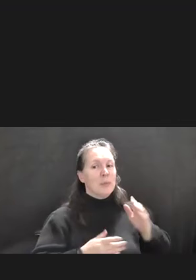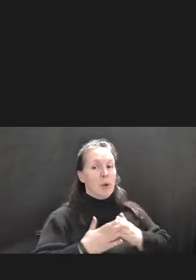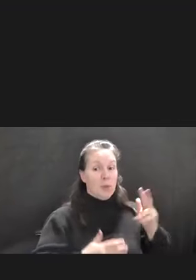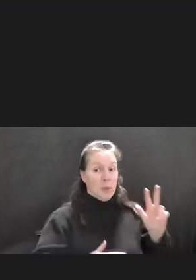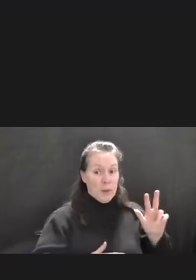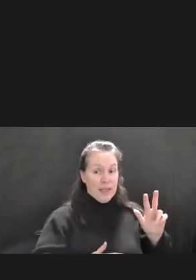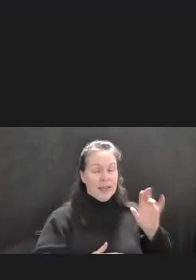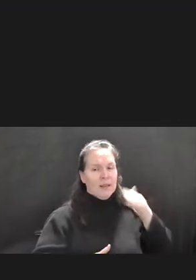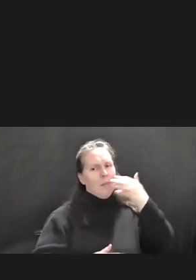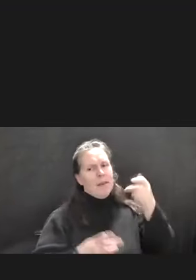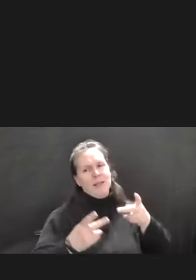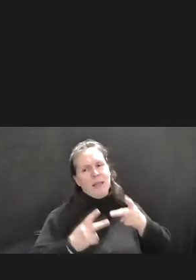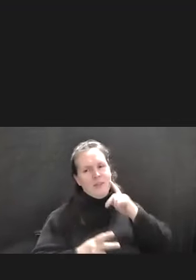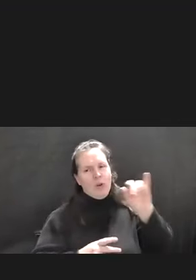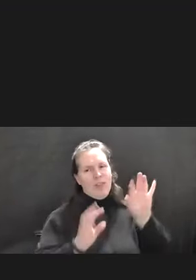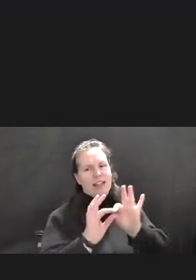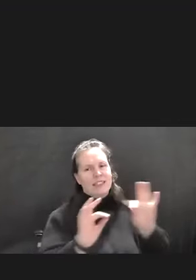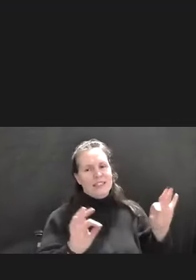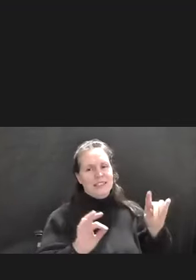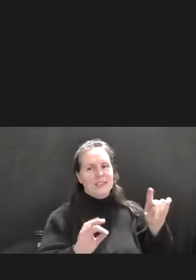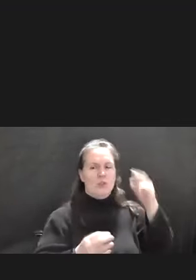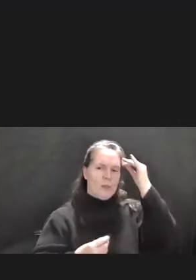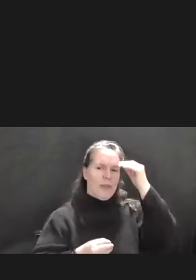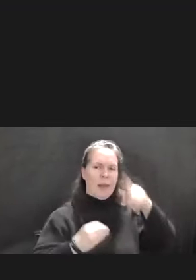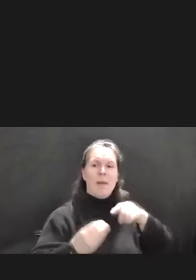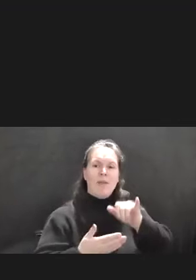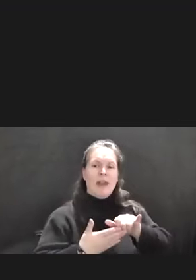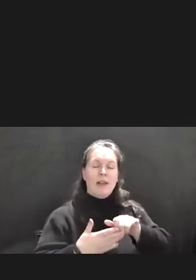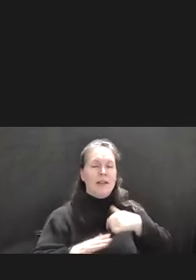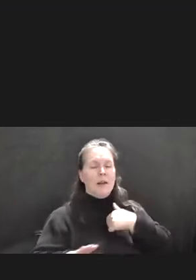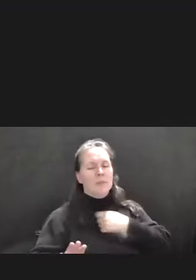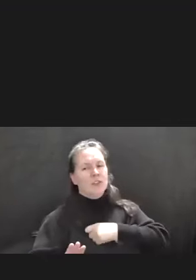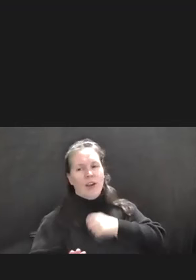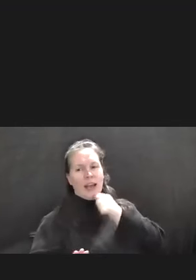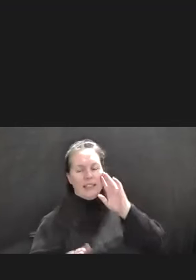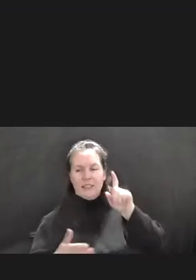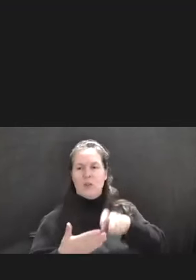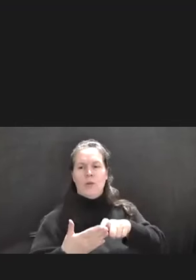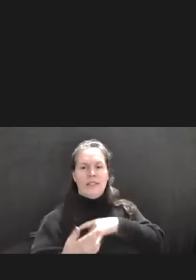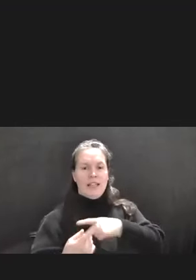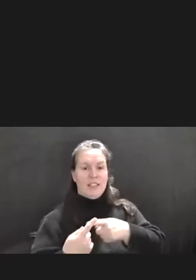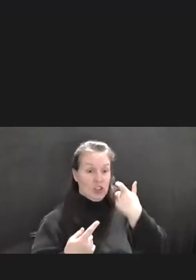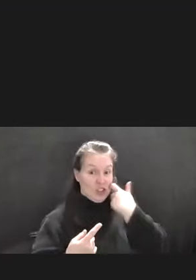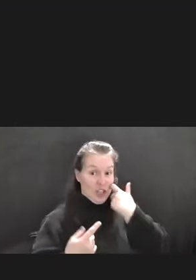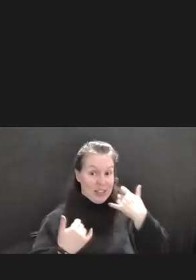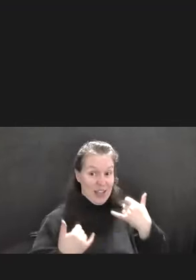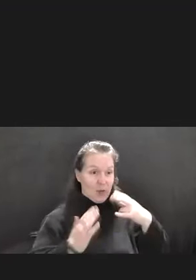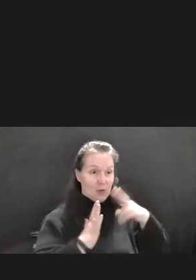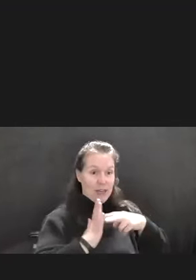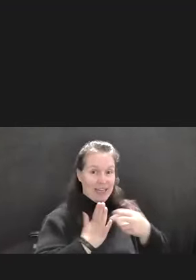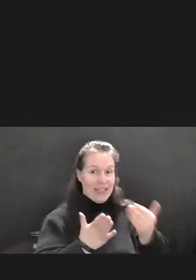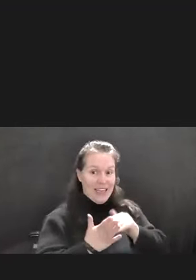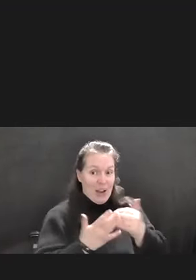it. So just something to think about. And sorry, I didn't notice that until I was just reading it again right